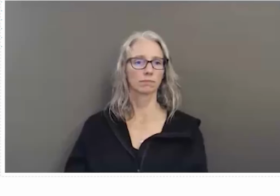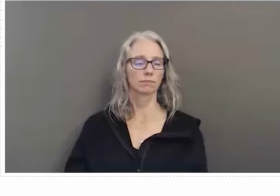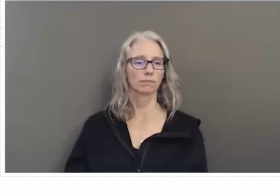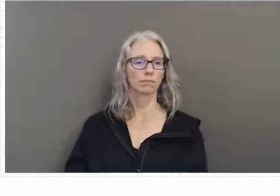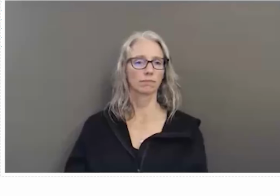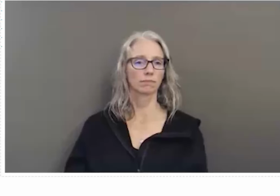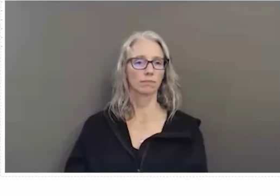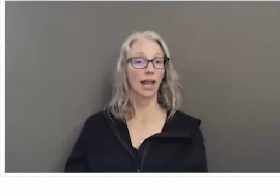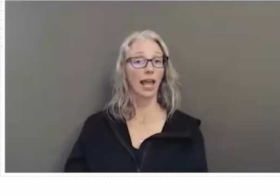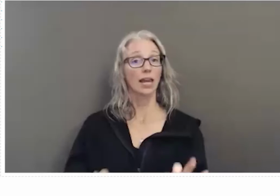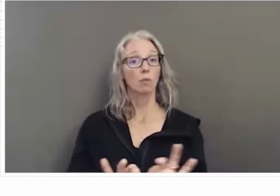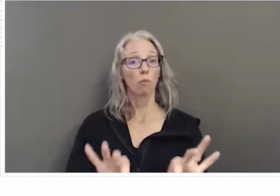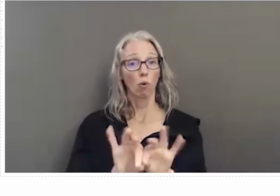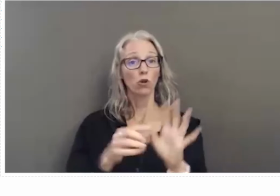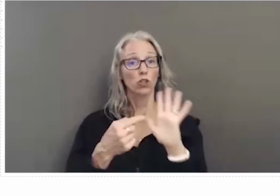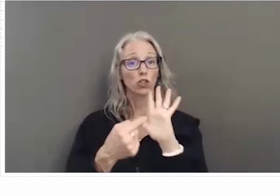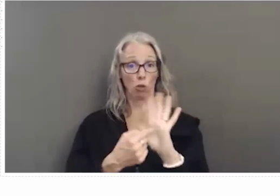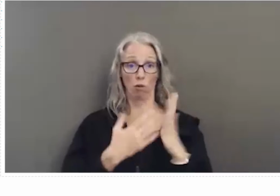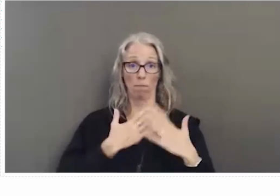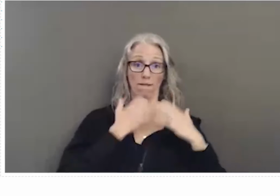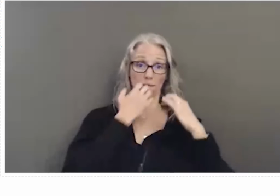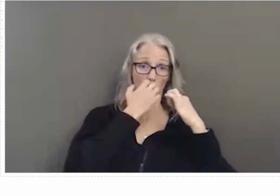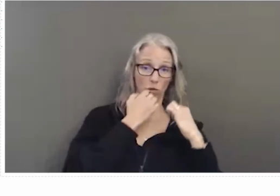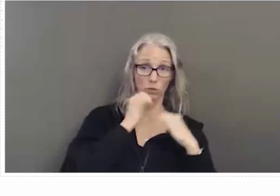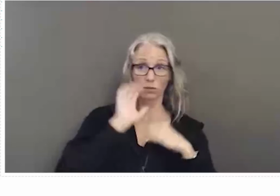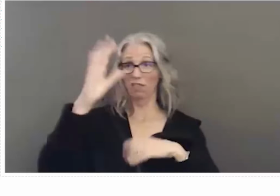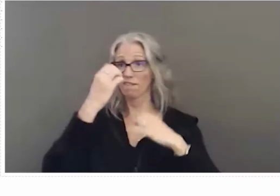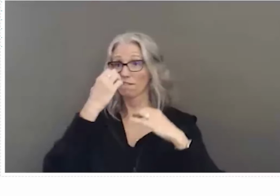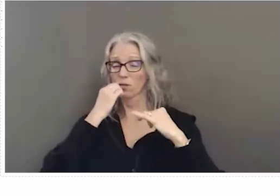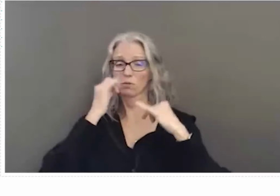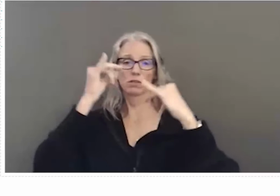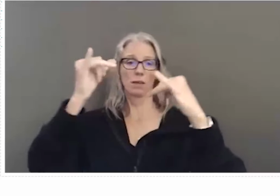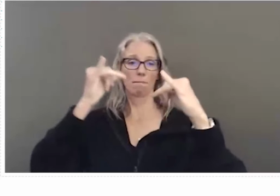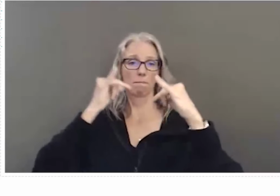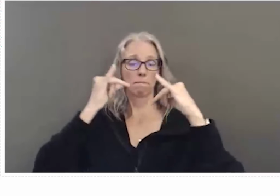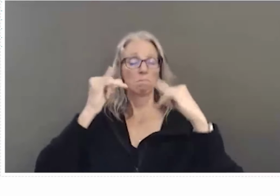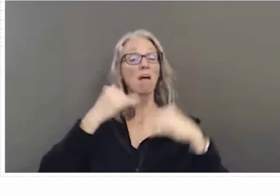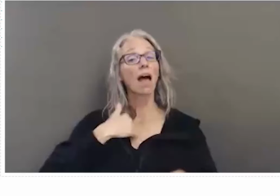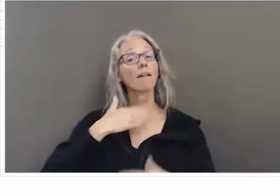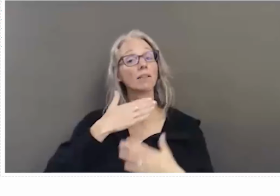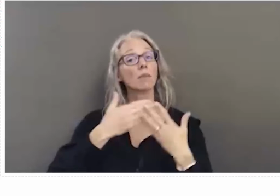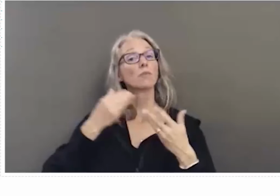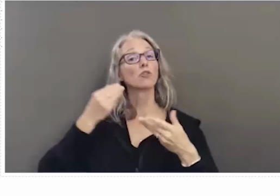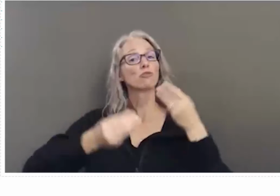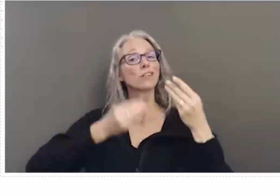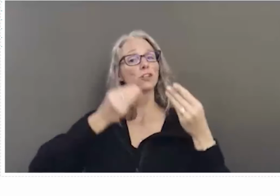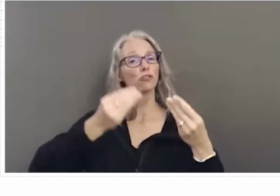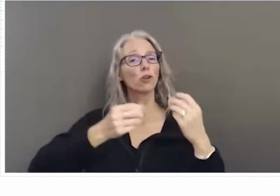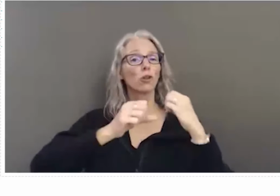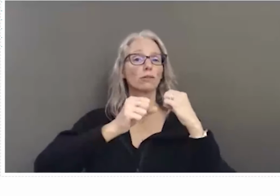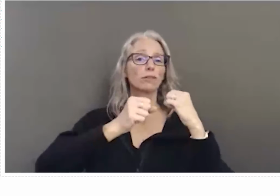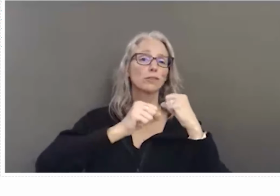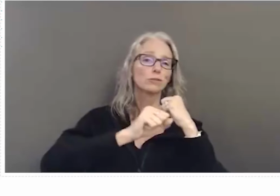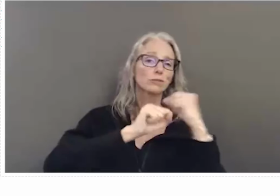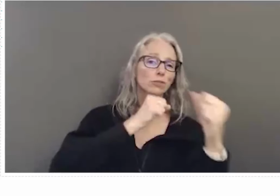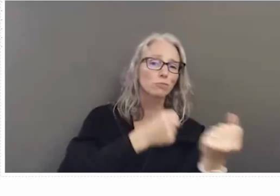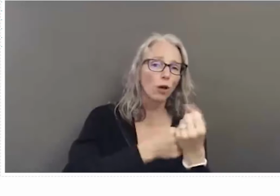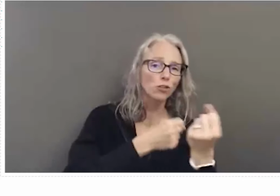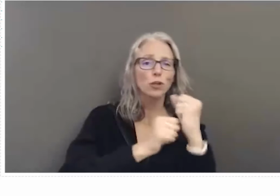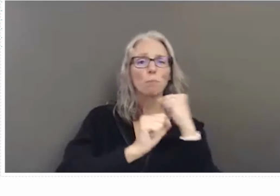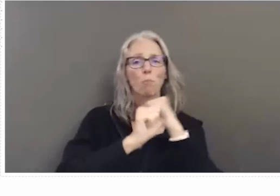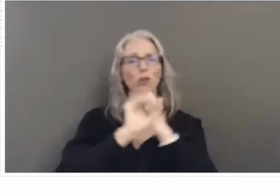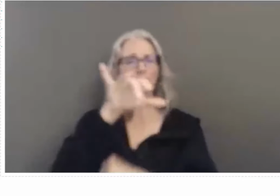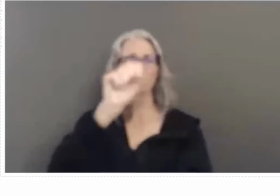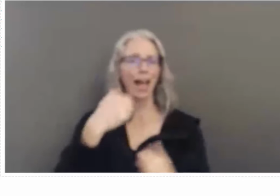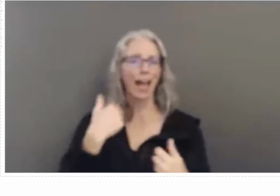we're seeing a lot now is that there's still traditional marketing sponsorship being bought, However, the activation itself